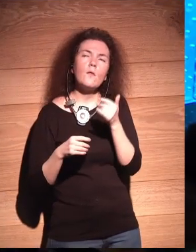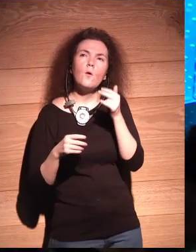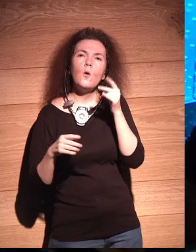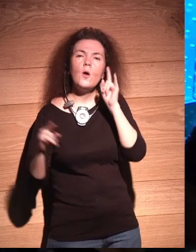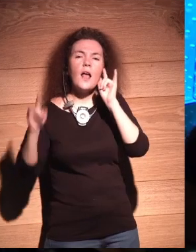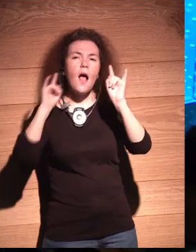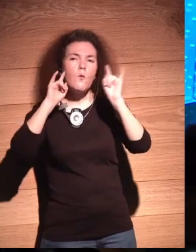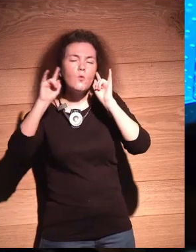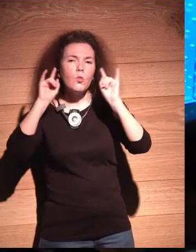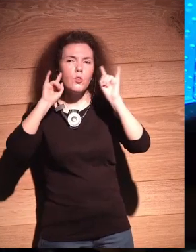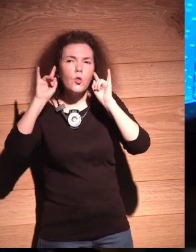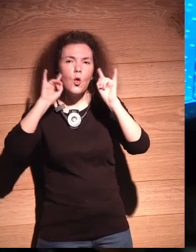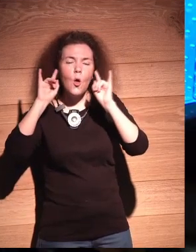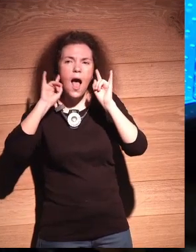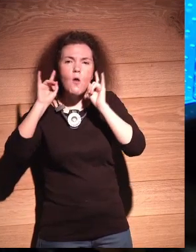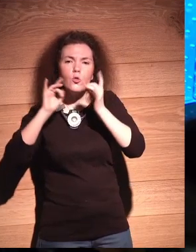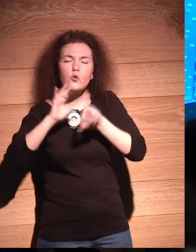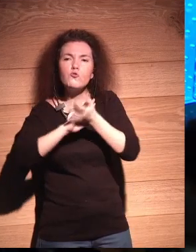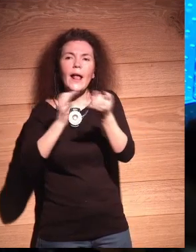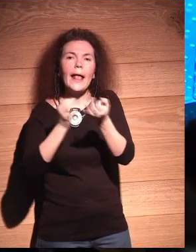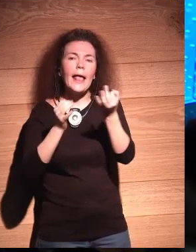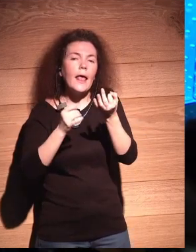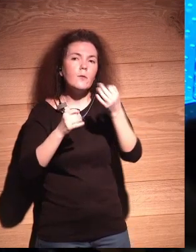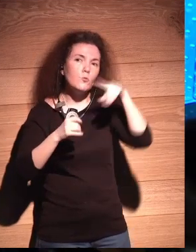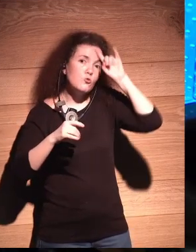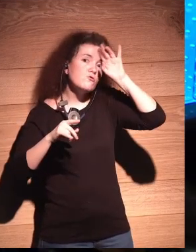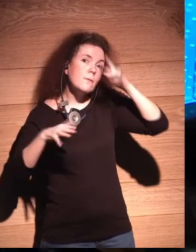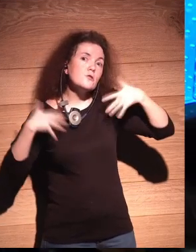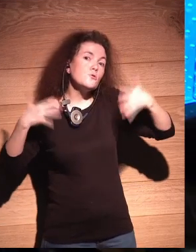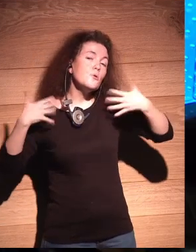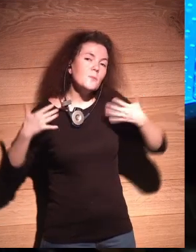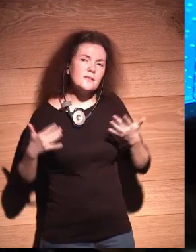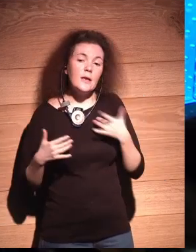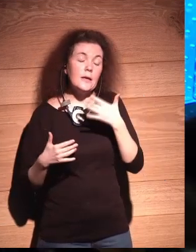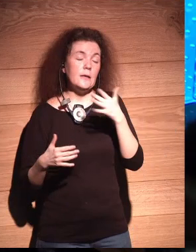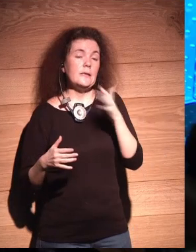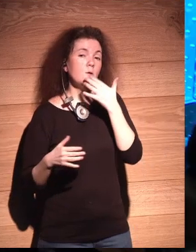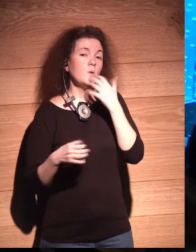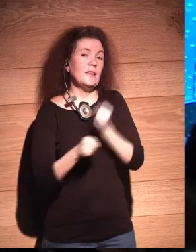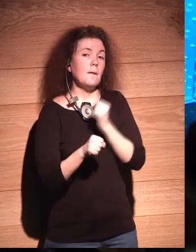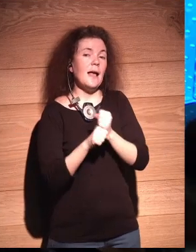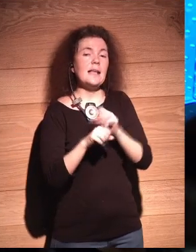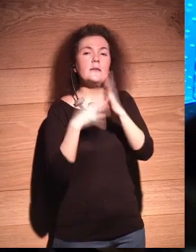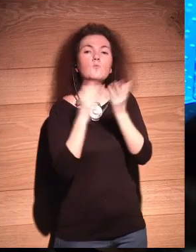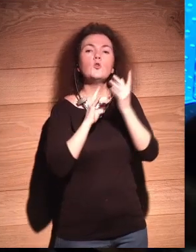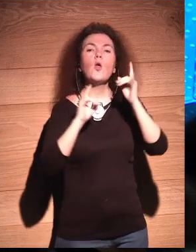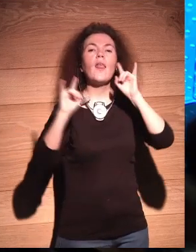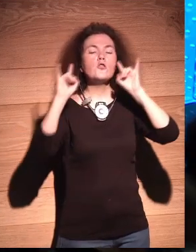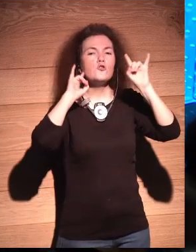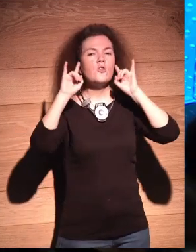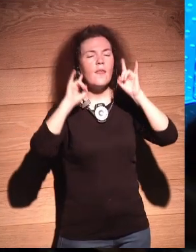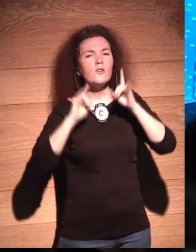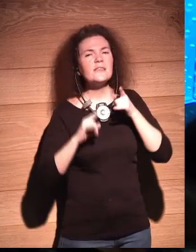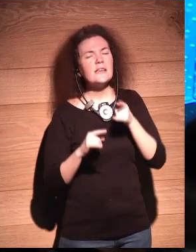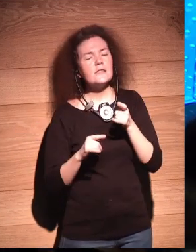is always dog backwards, but when you work in the world of sound, it's very sort of a beautiful flow of back